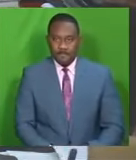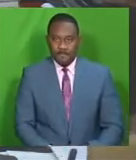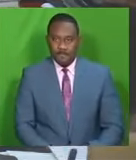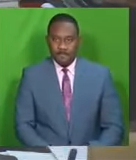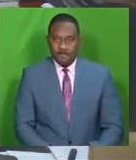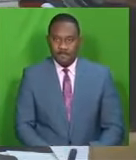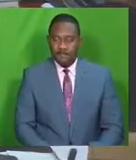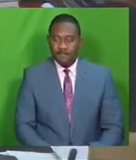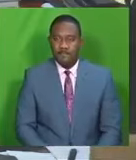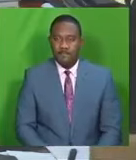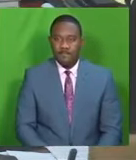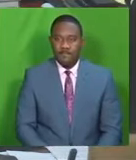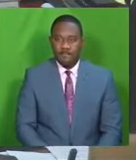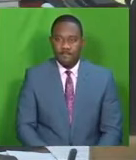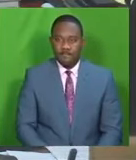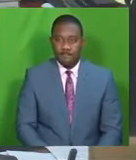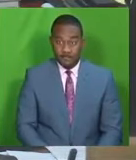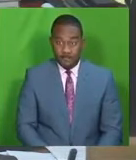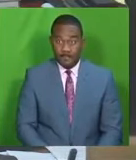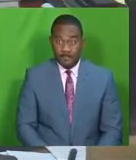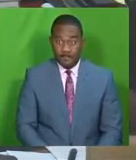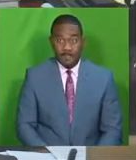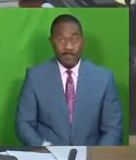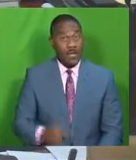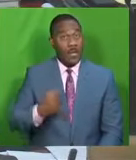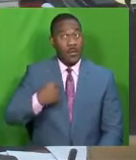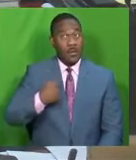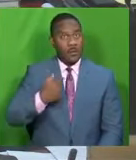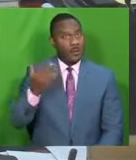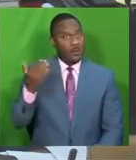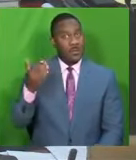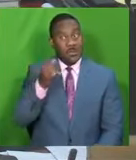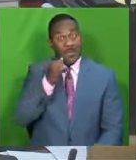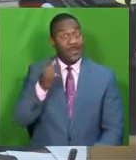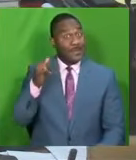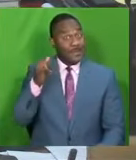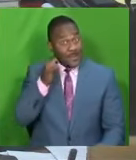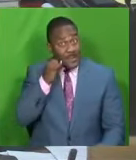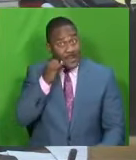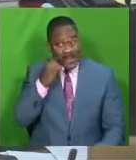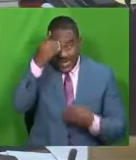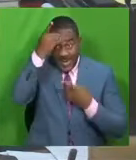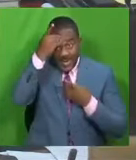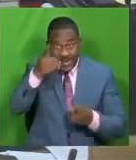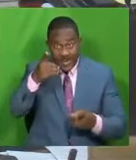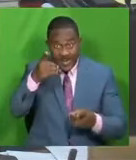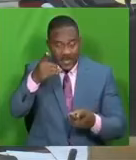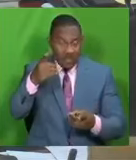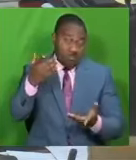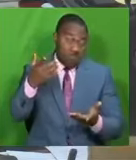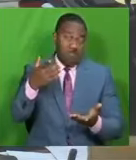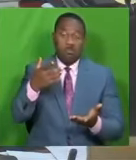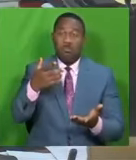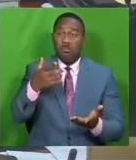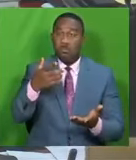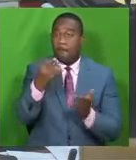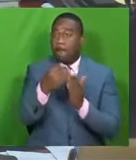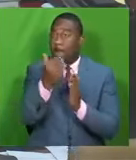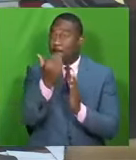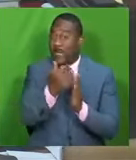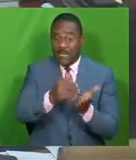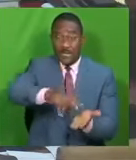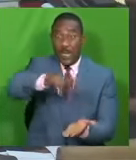that we rescind the decision that was taken yesterday, because,